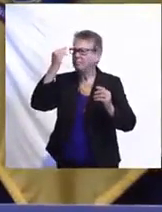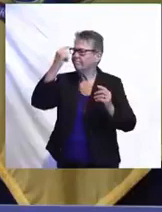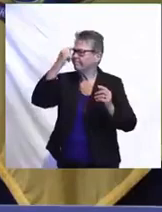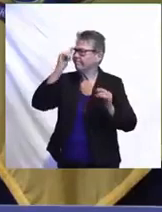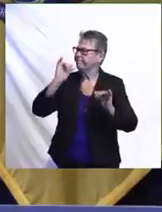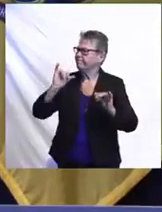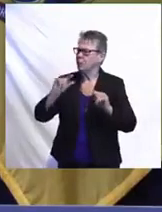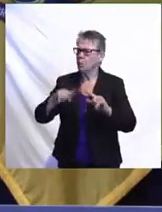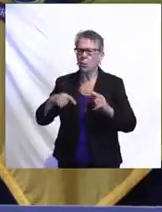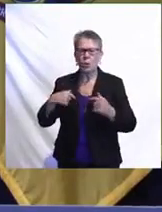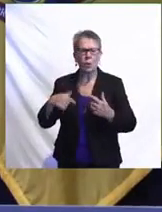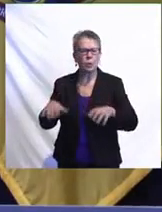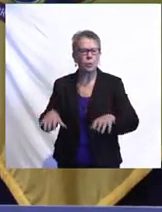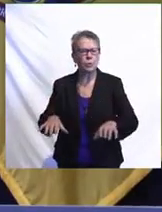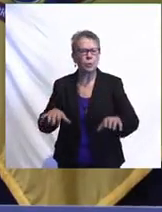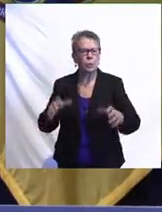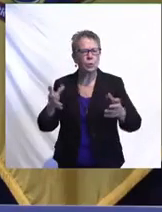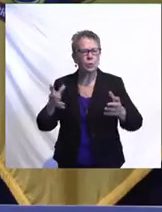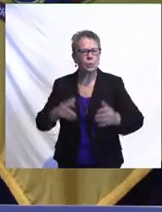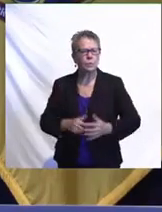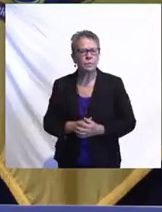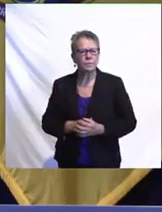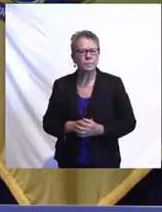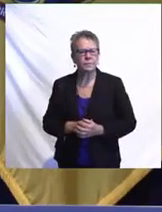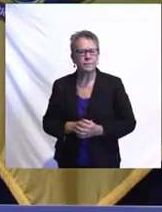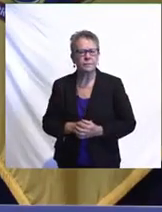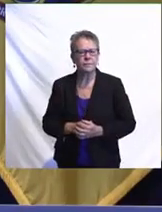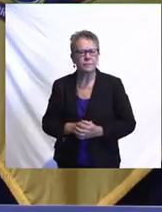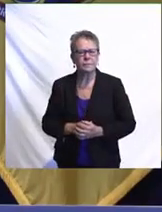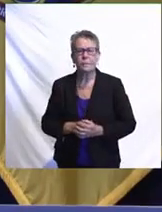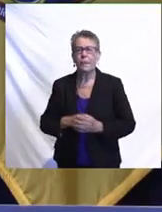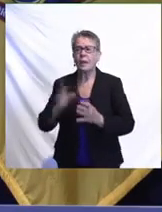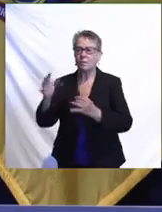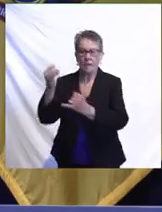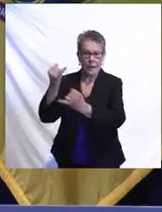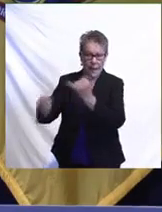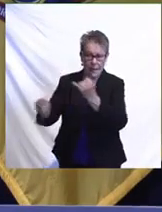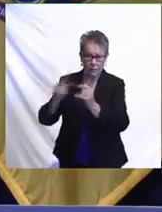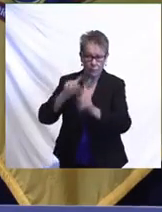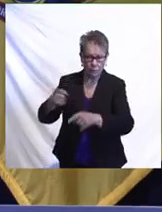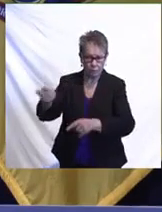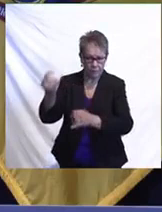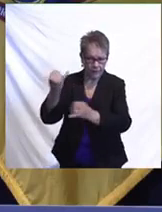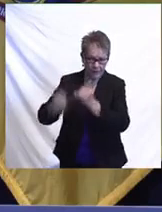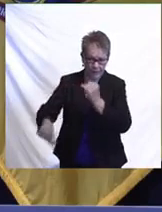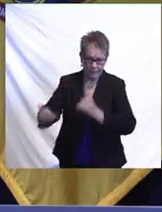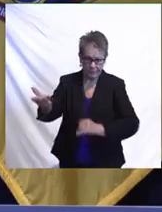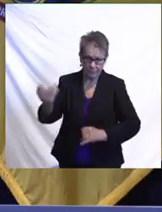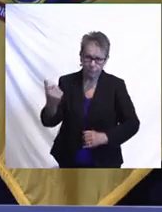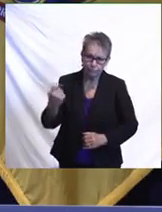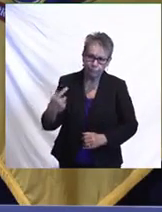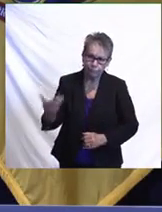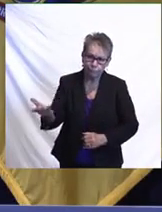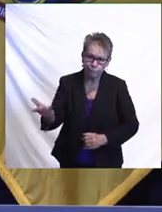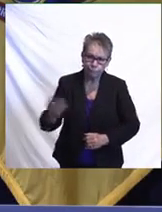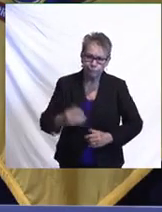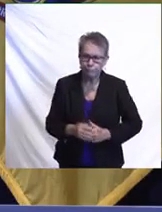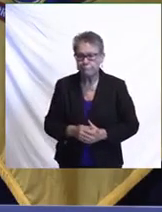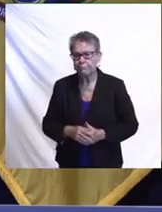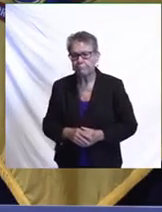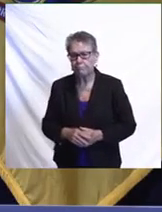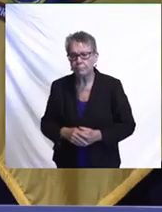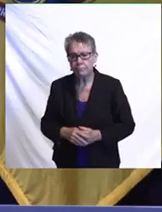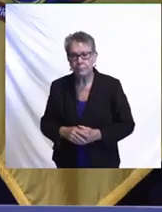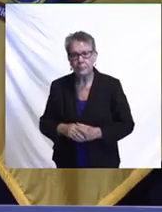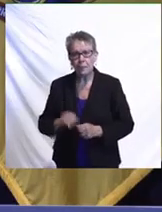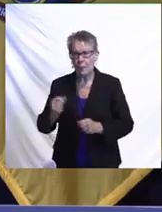home. Good afternoon, Governor. Good afternoon. I'll surprise you by asking unrelated questions. So before the pandemic,